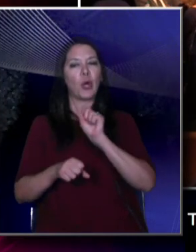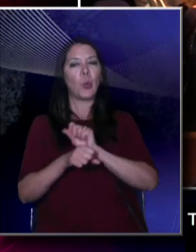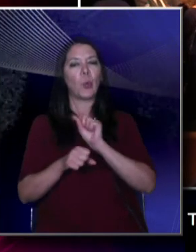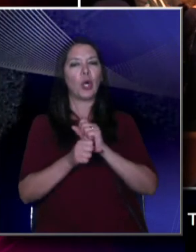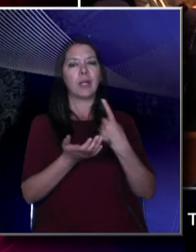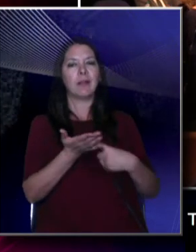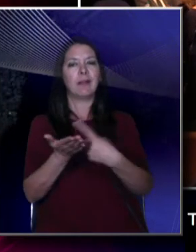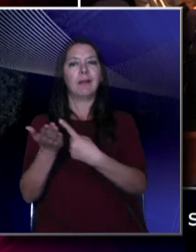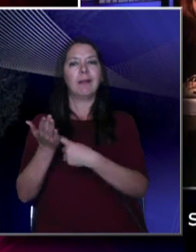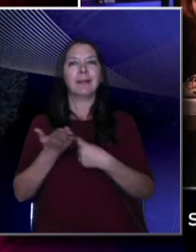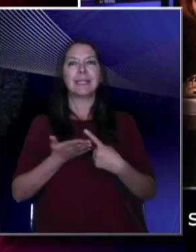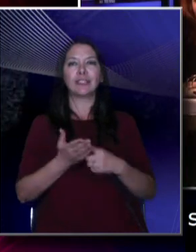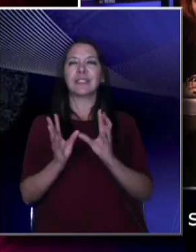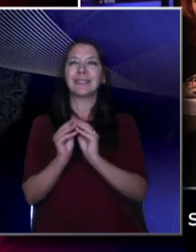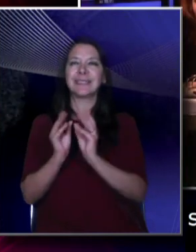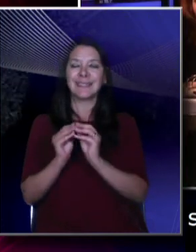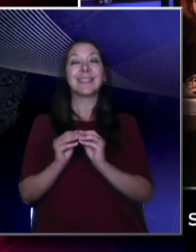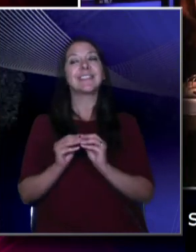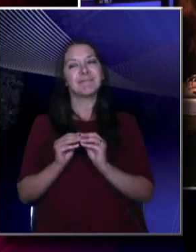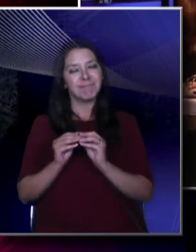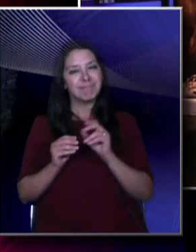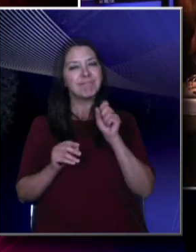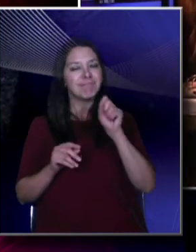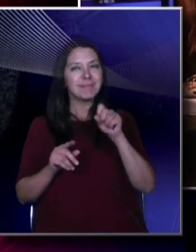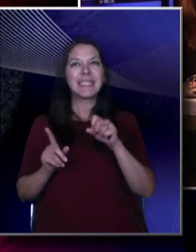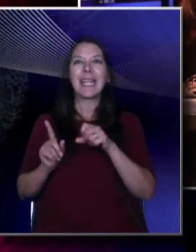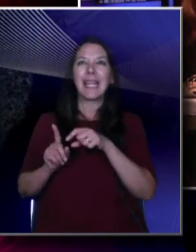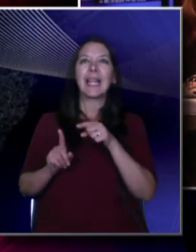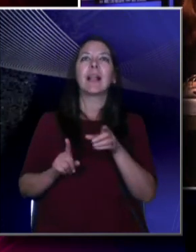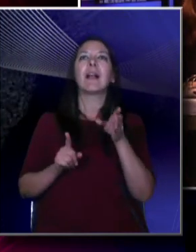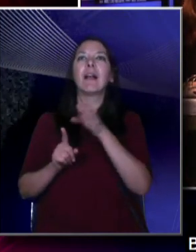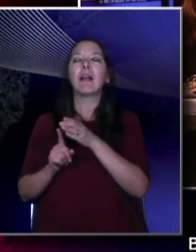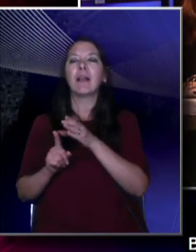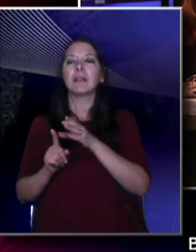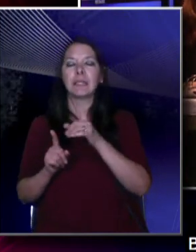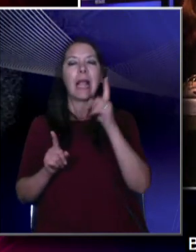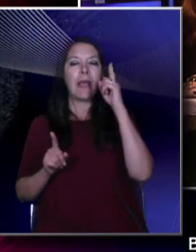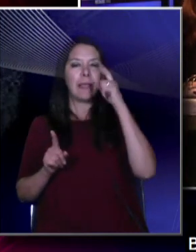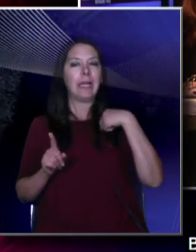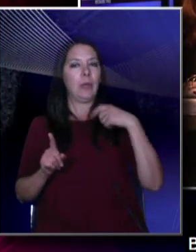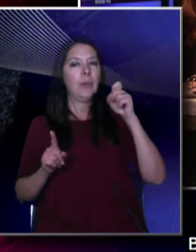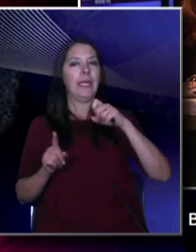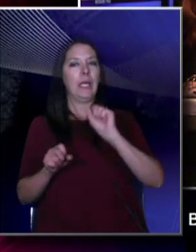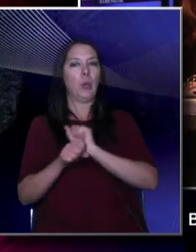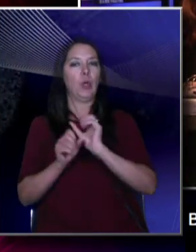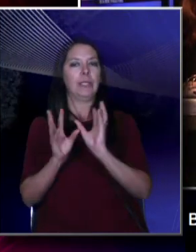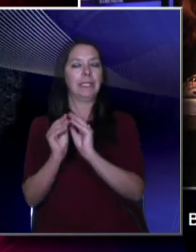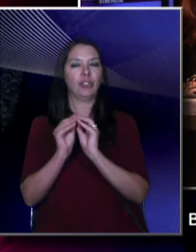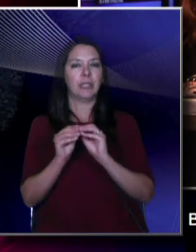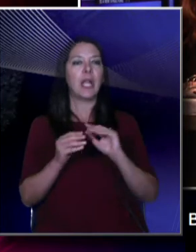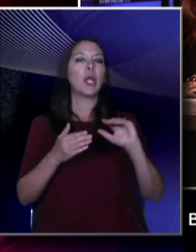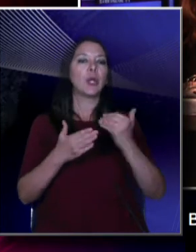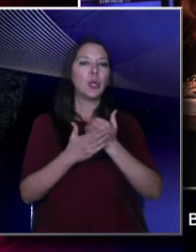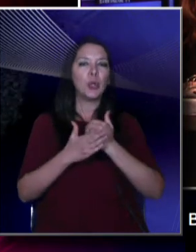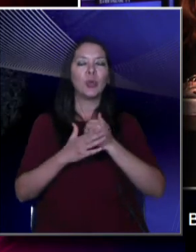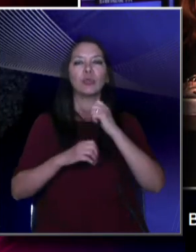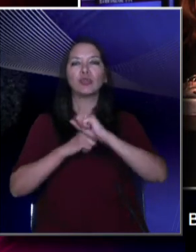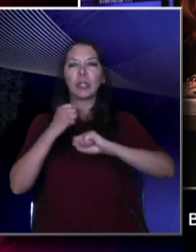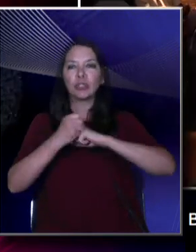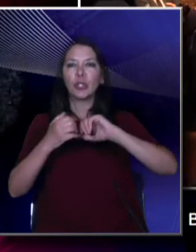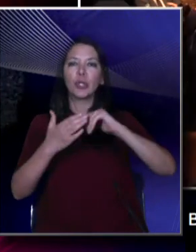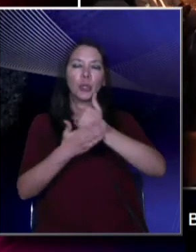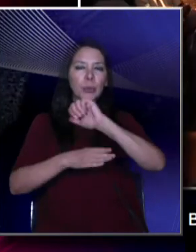and I do believe that we should do that, because this is a new structure, it's a new way of looking at it, and I